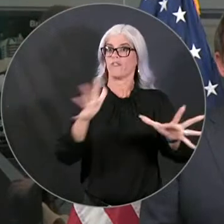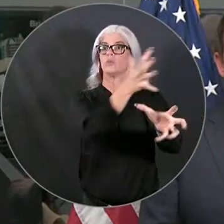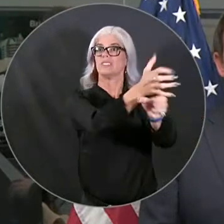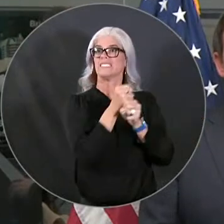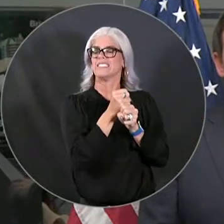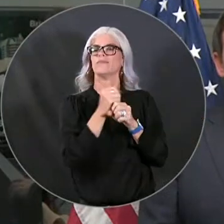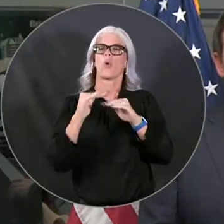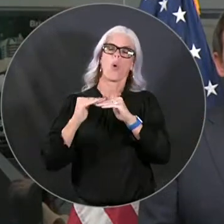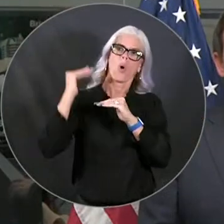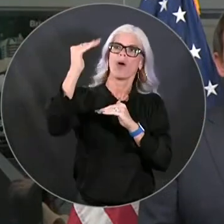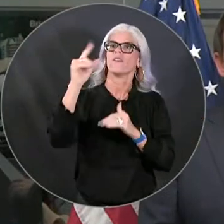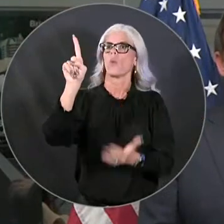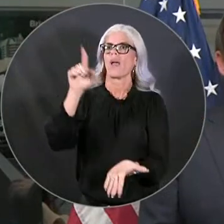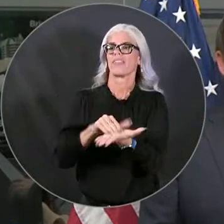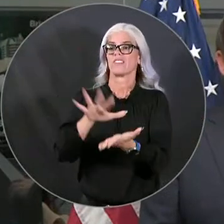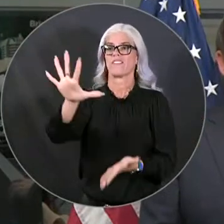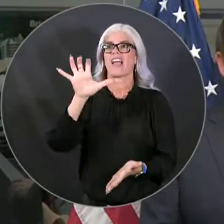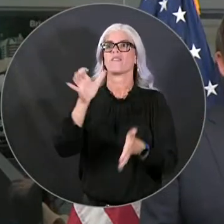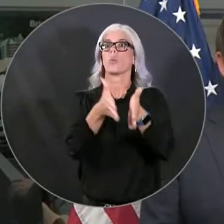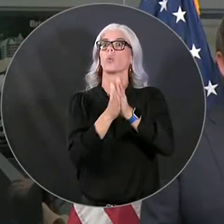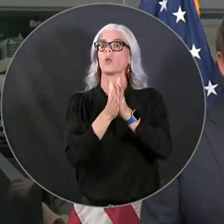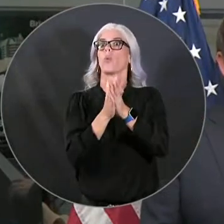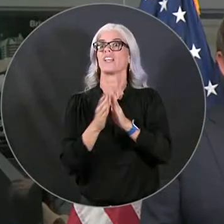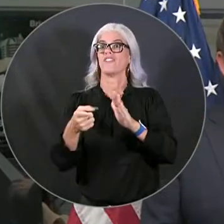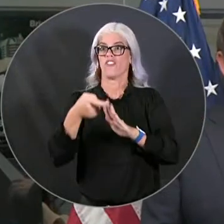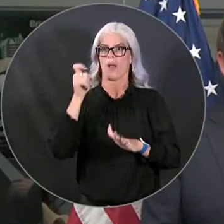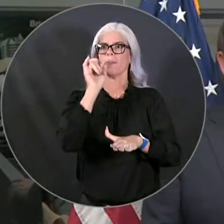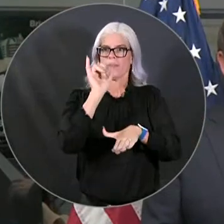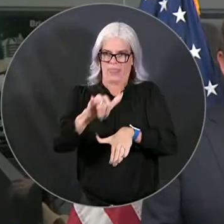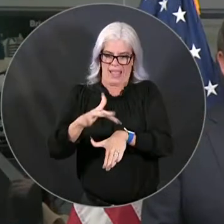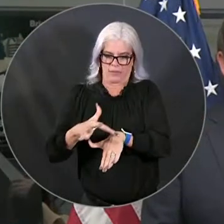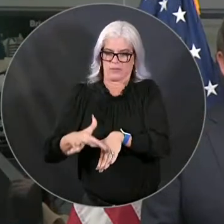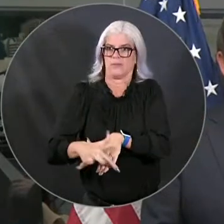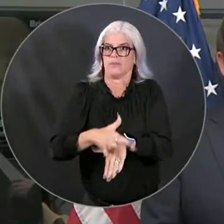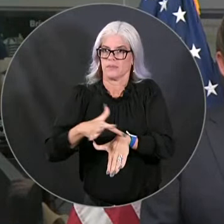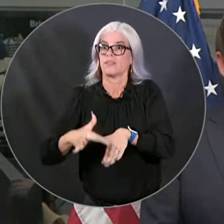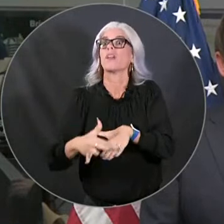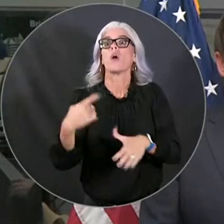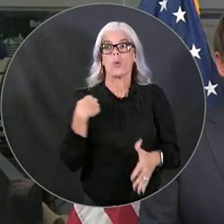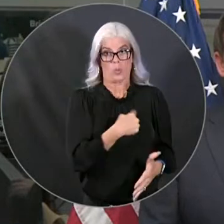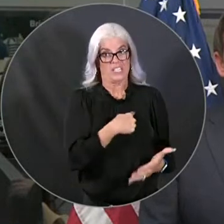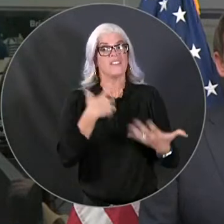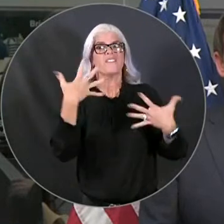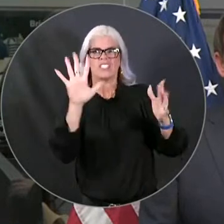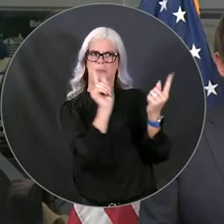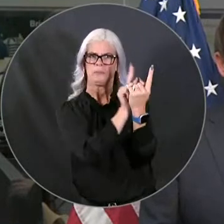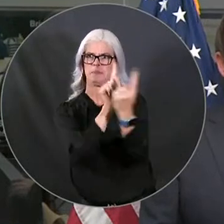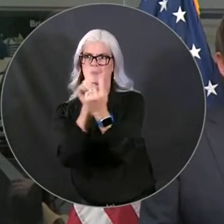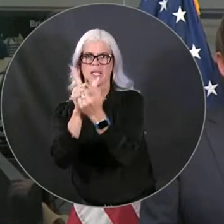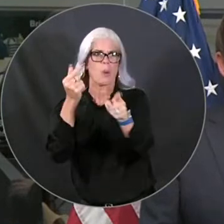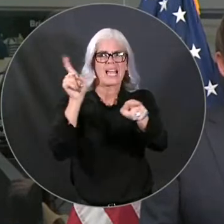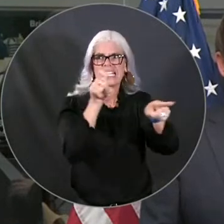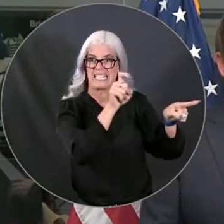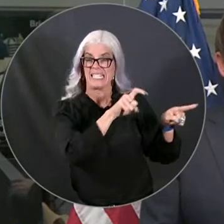requests from our local impacted partners, and we have filled or are in the process of filling 1,300. As the governor said, there